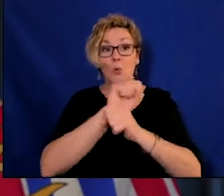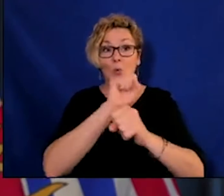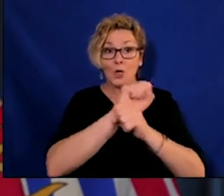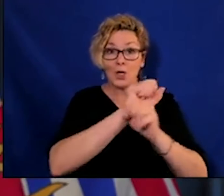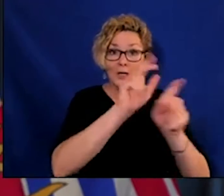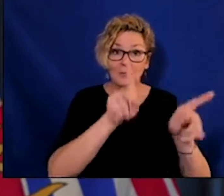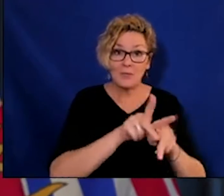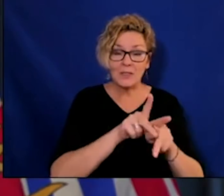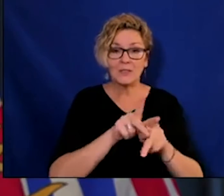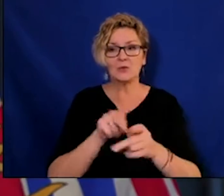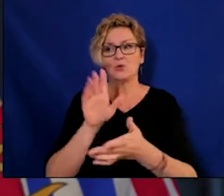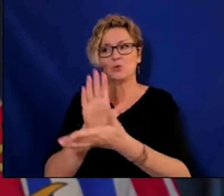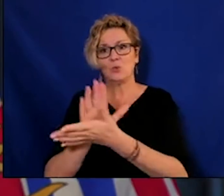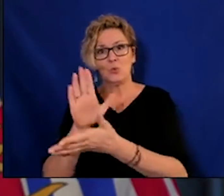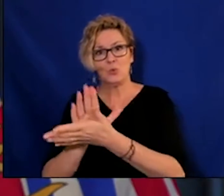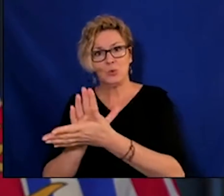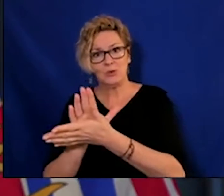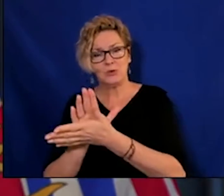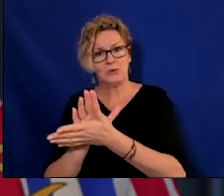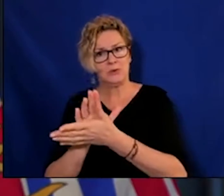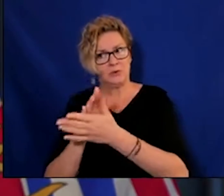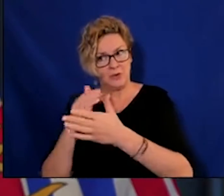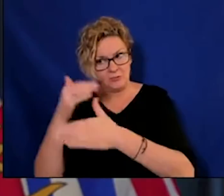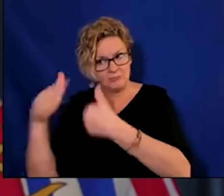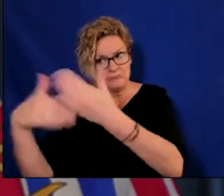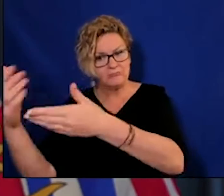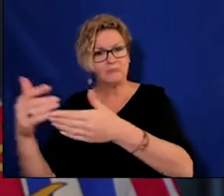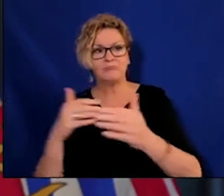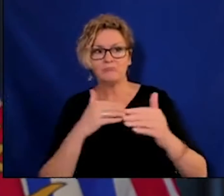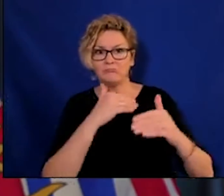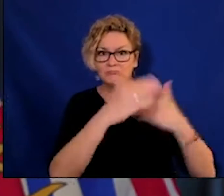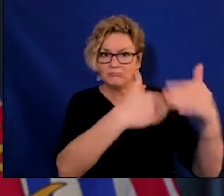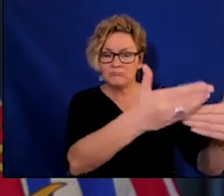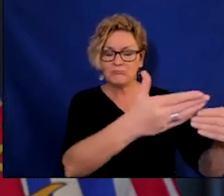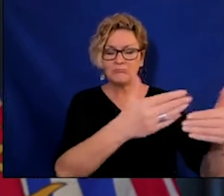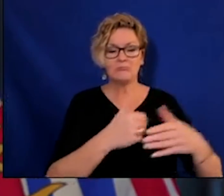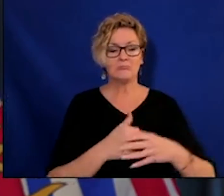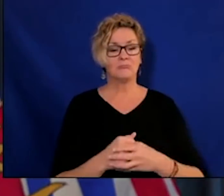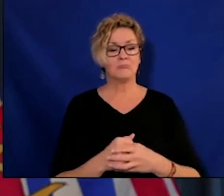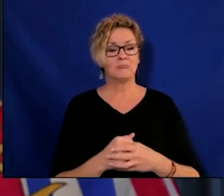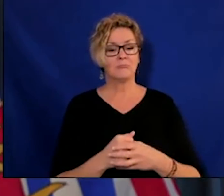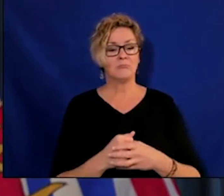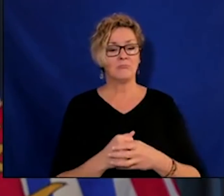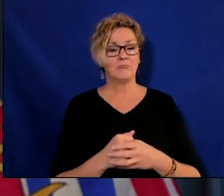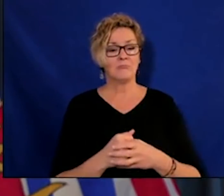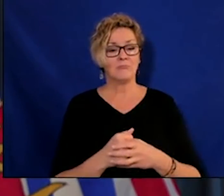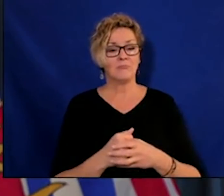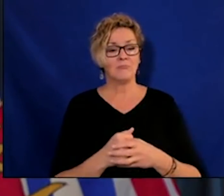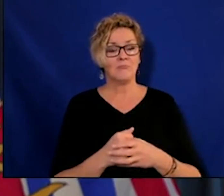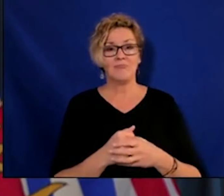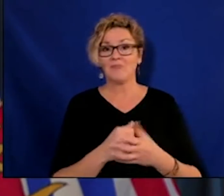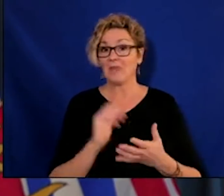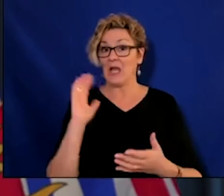now. We have been learning. It's not the same as it was even a